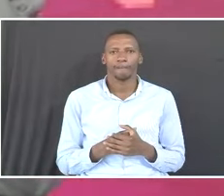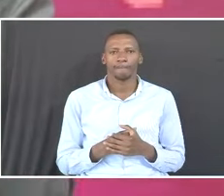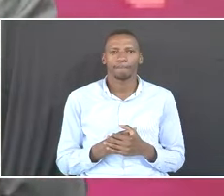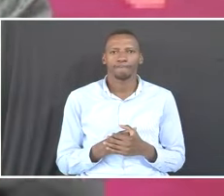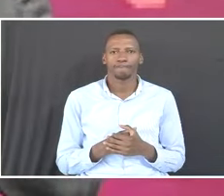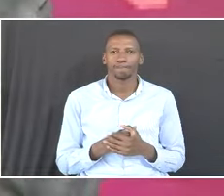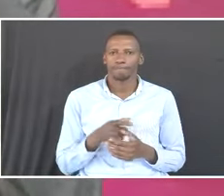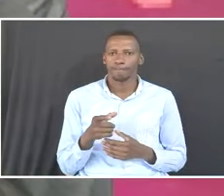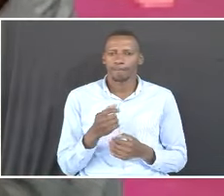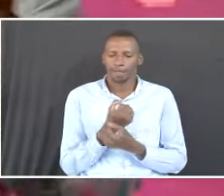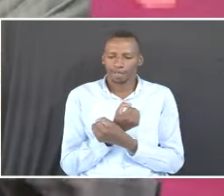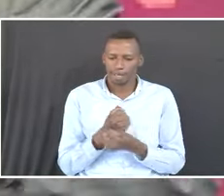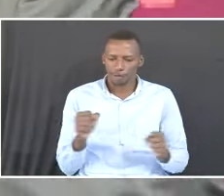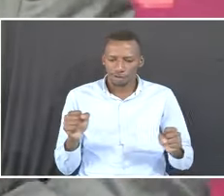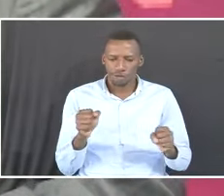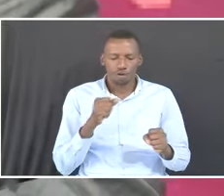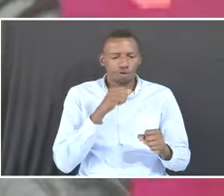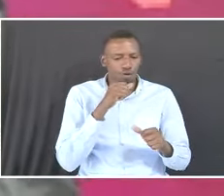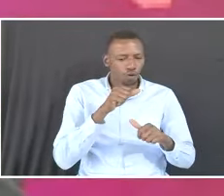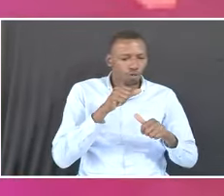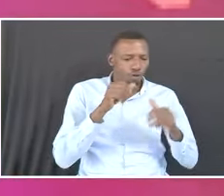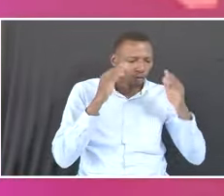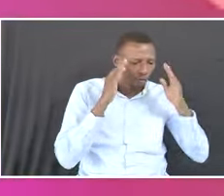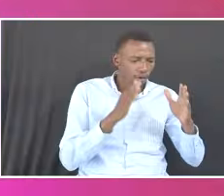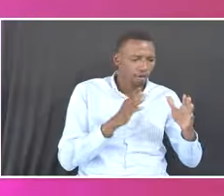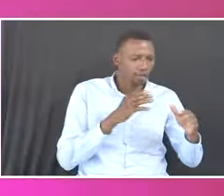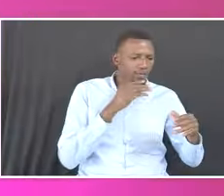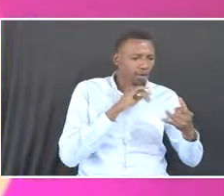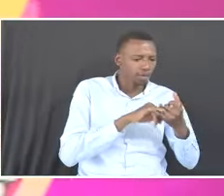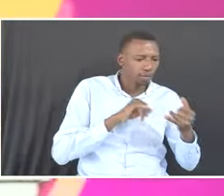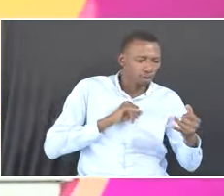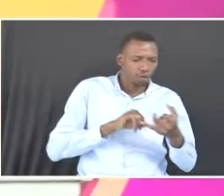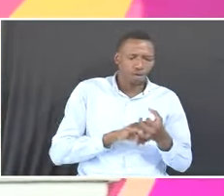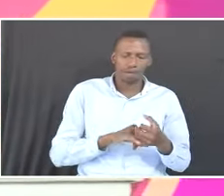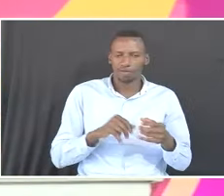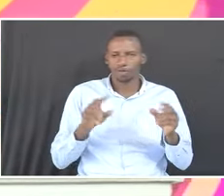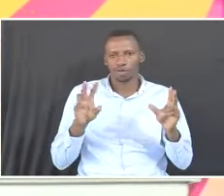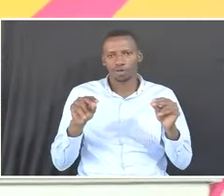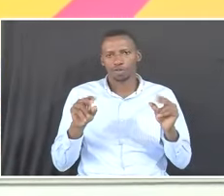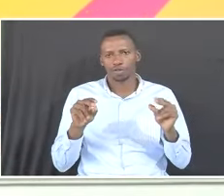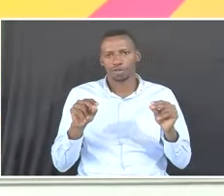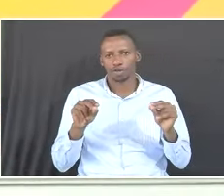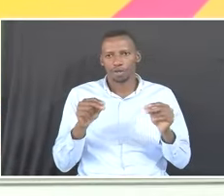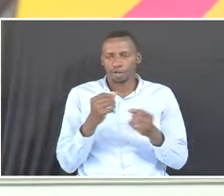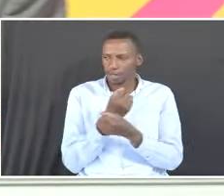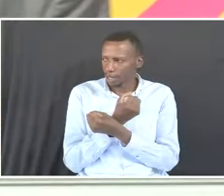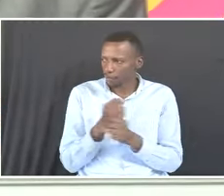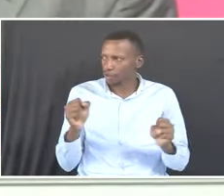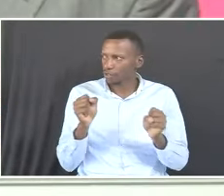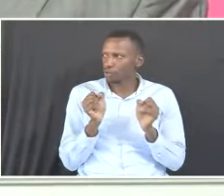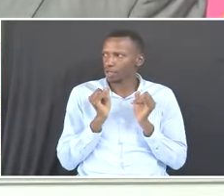It is not a couple's matter. It's an individual matter, people of God.